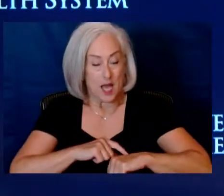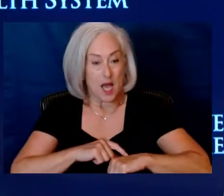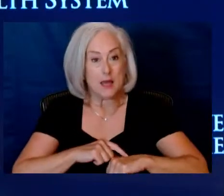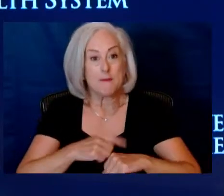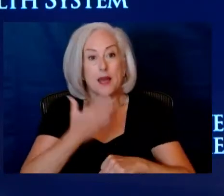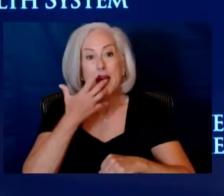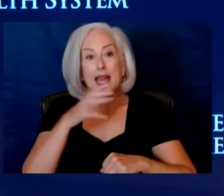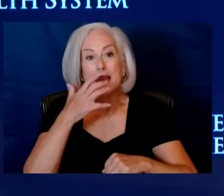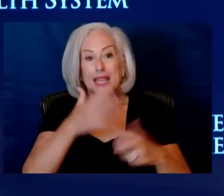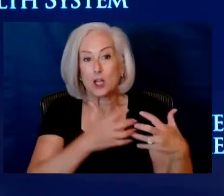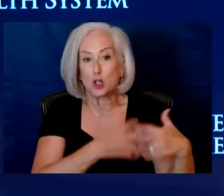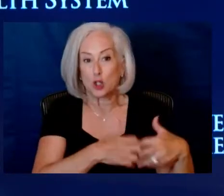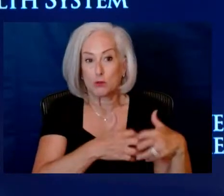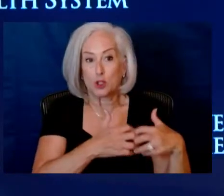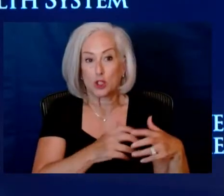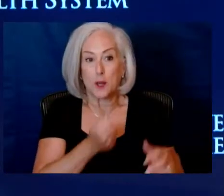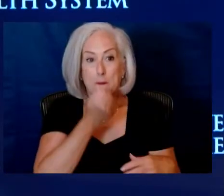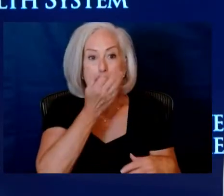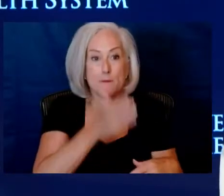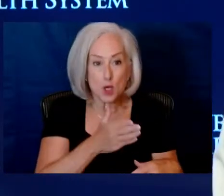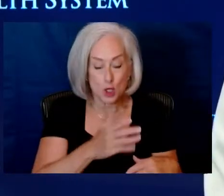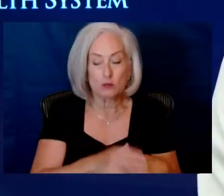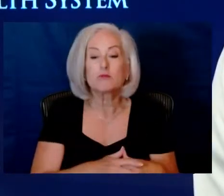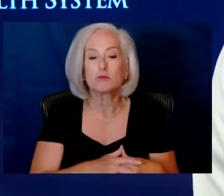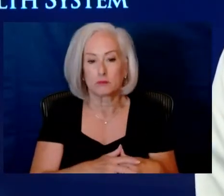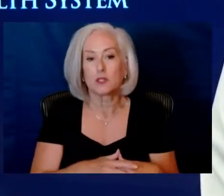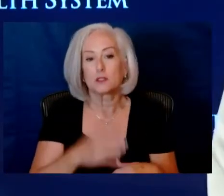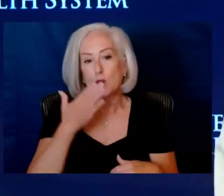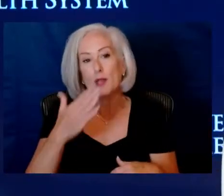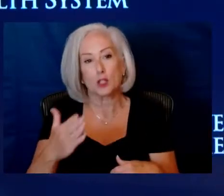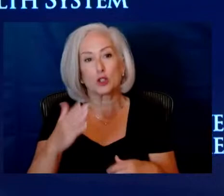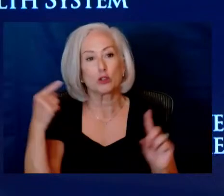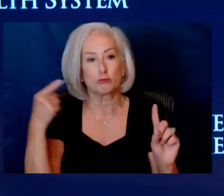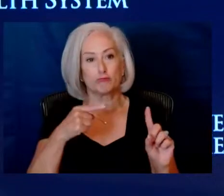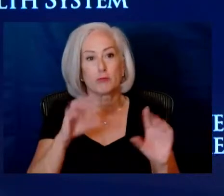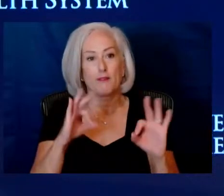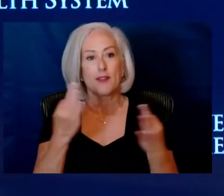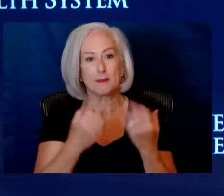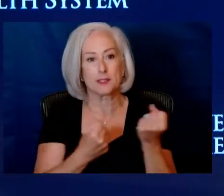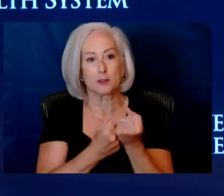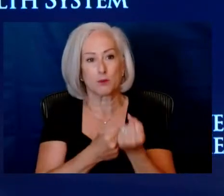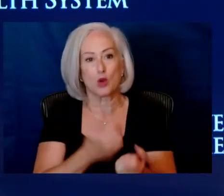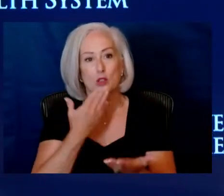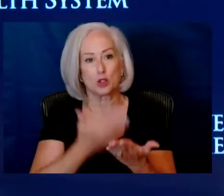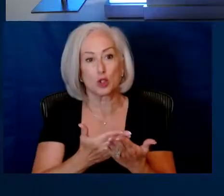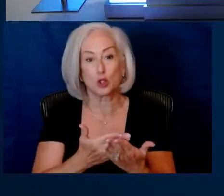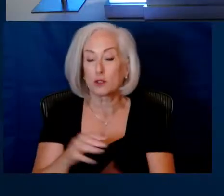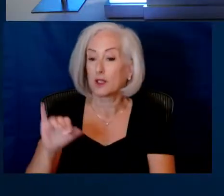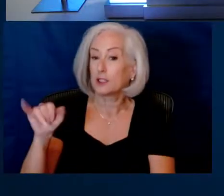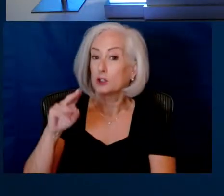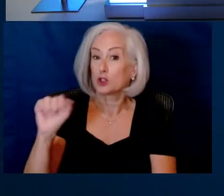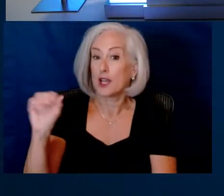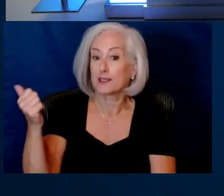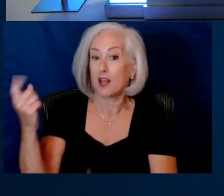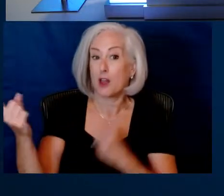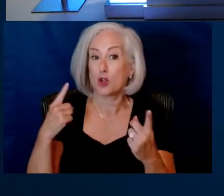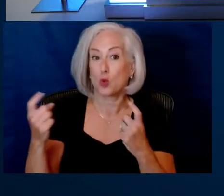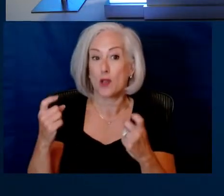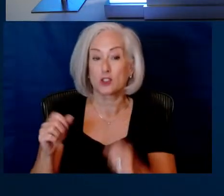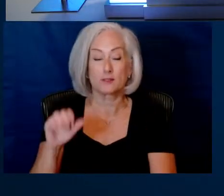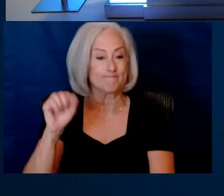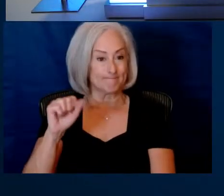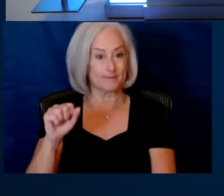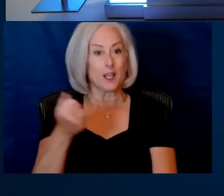with family support and being able to get that to help recover. So. Absolutely. Jess, any other questions? Yeah, a couple more from our YouTube